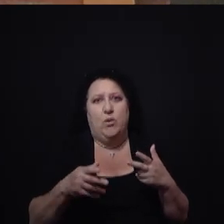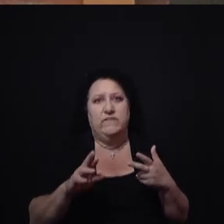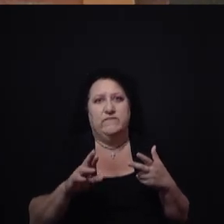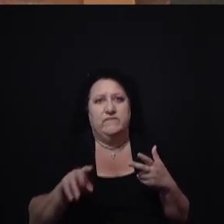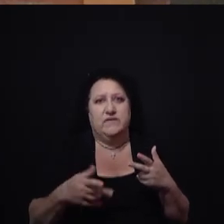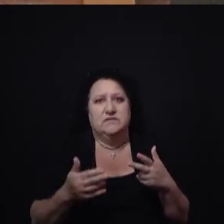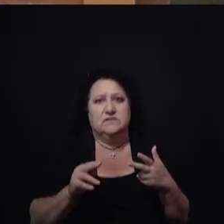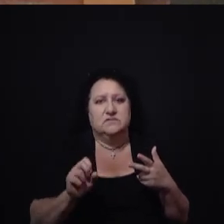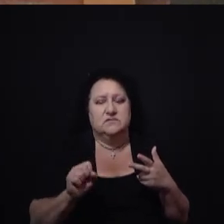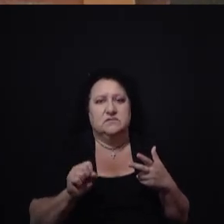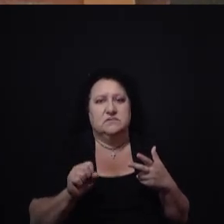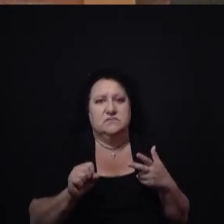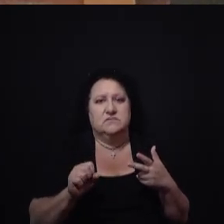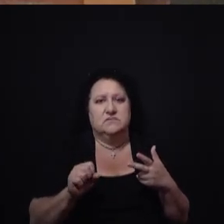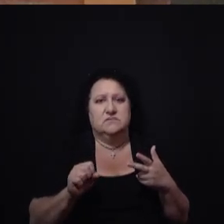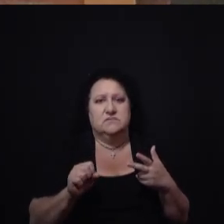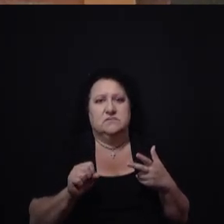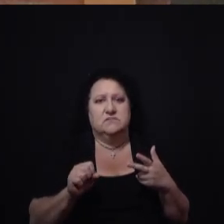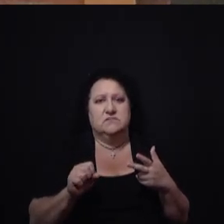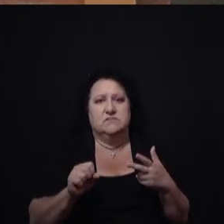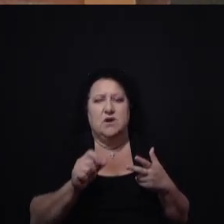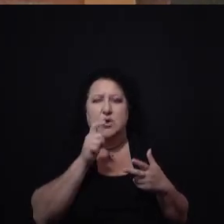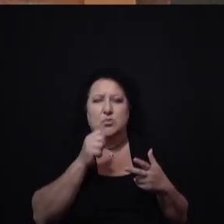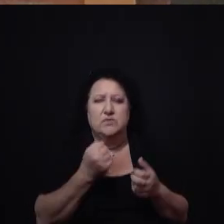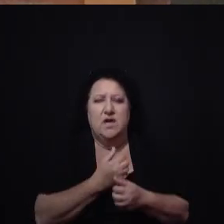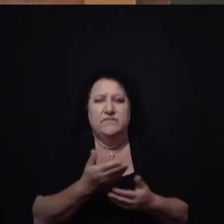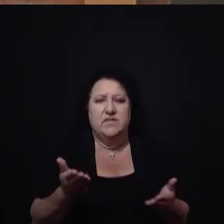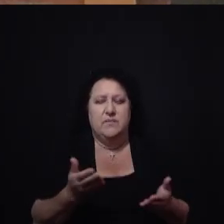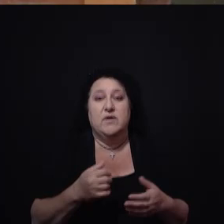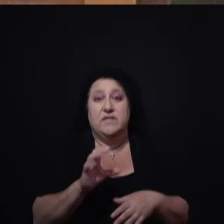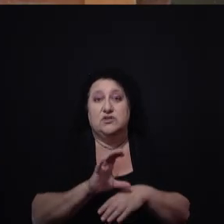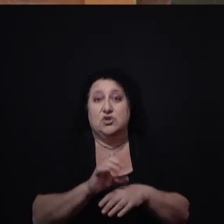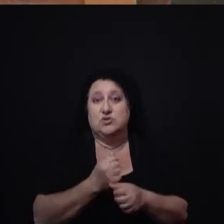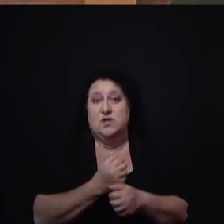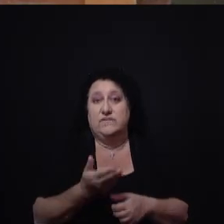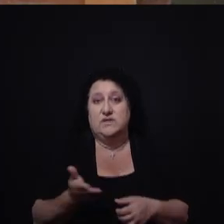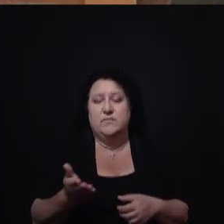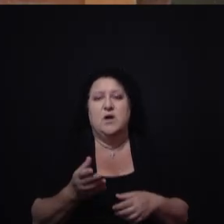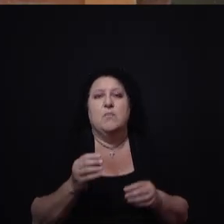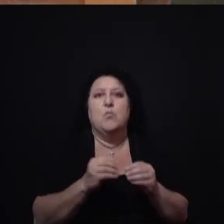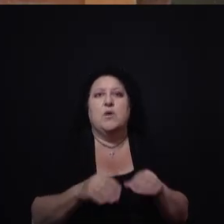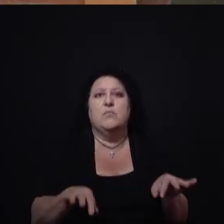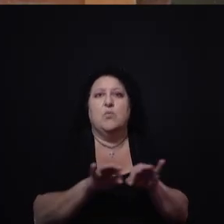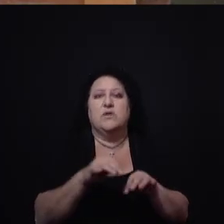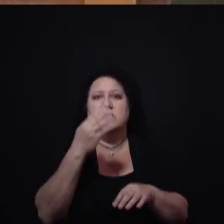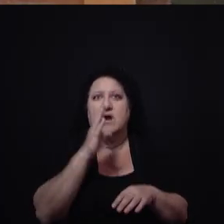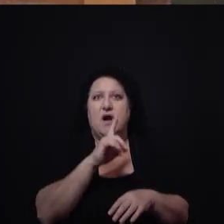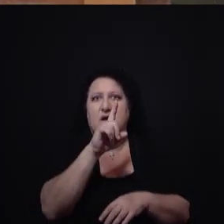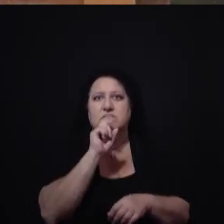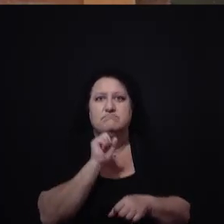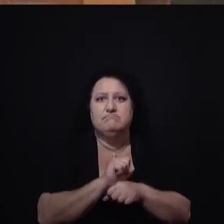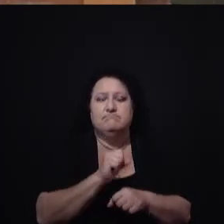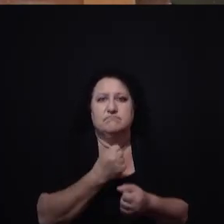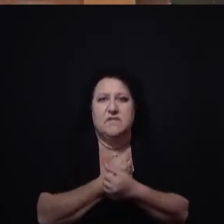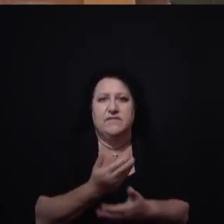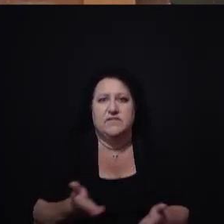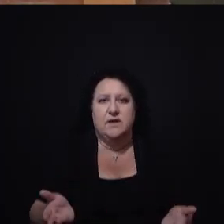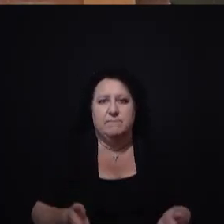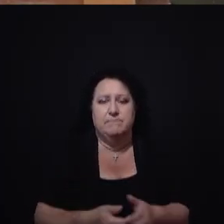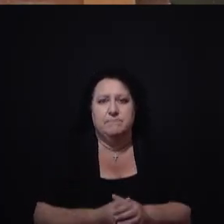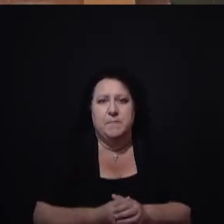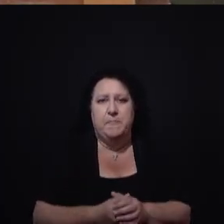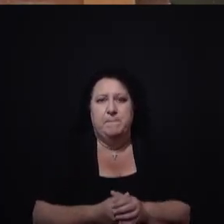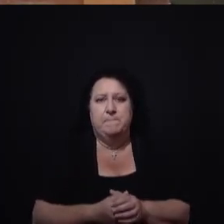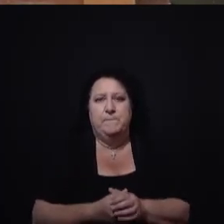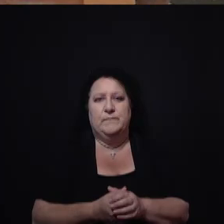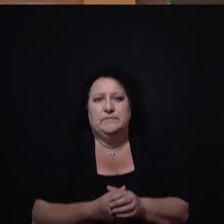Who loves them? The church loves them, but more importantly, God loves them. And the